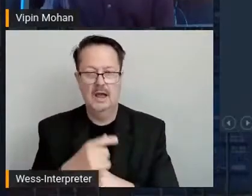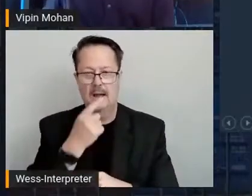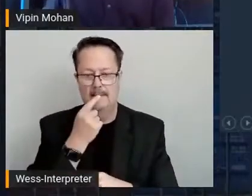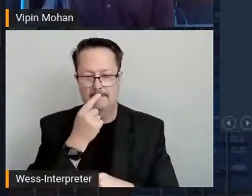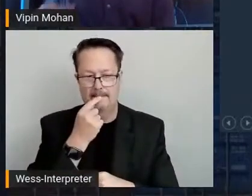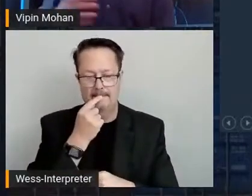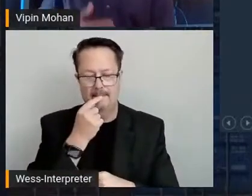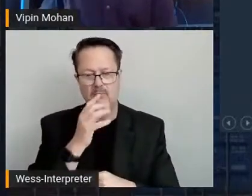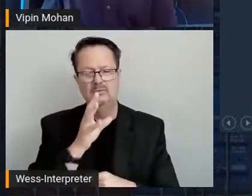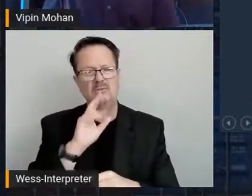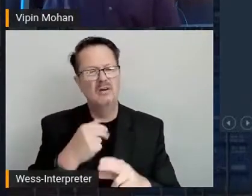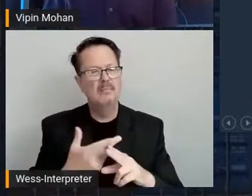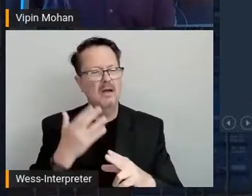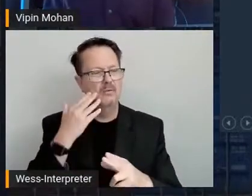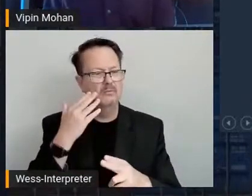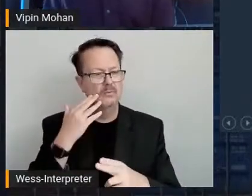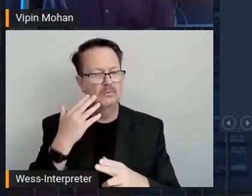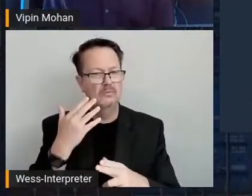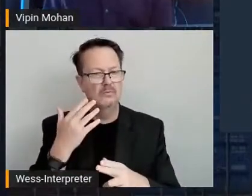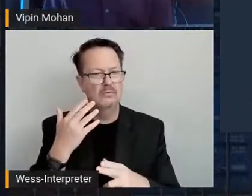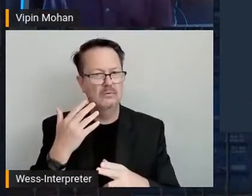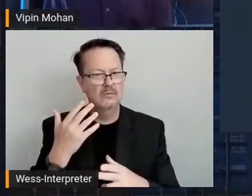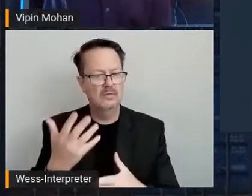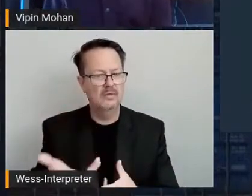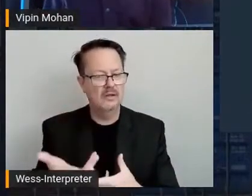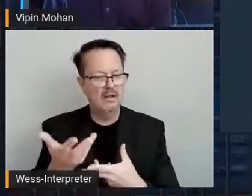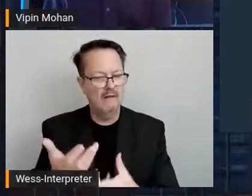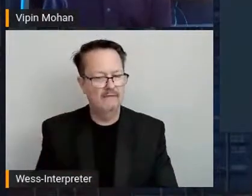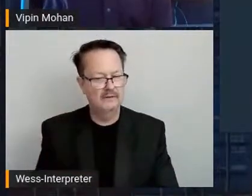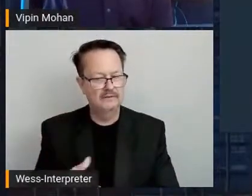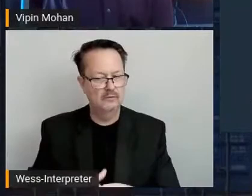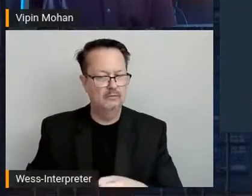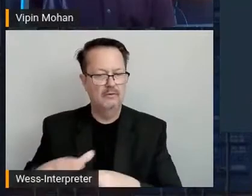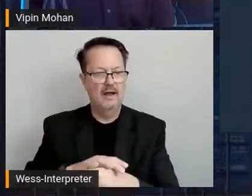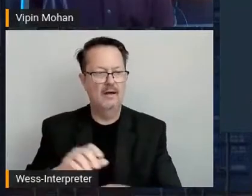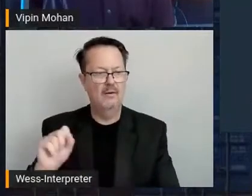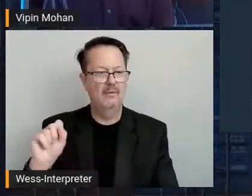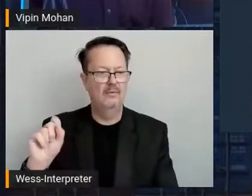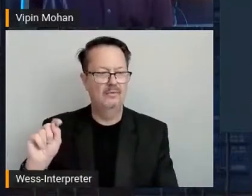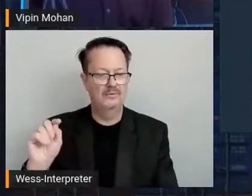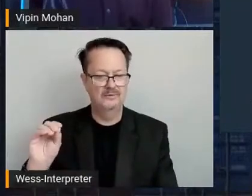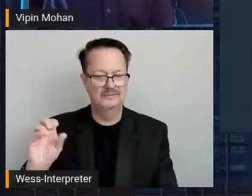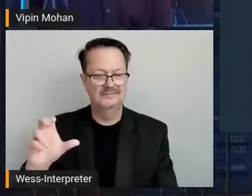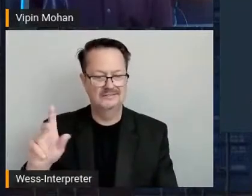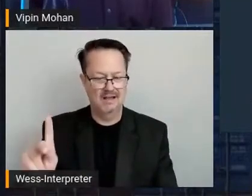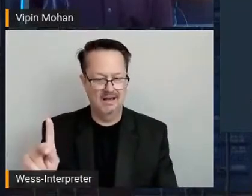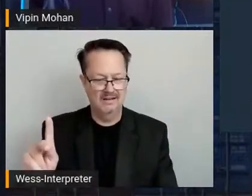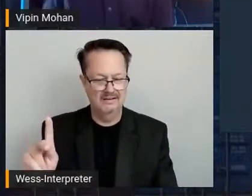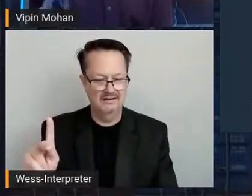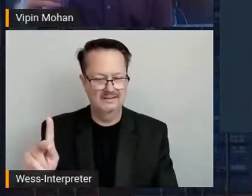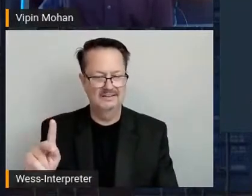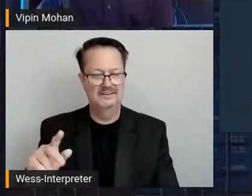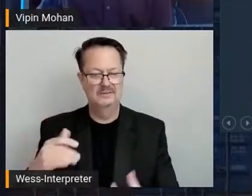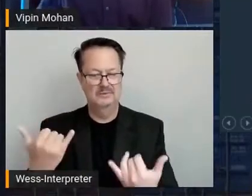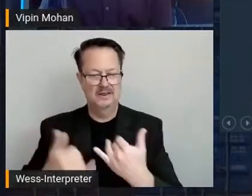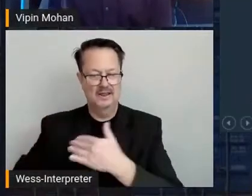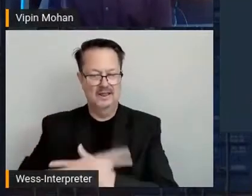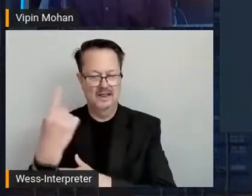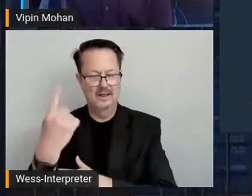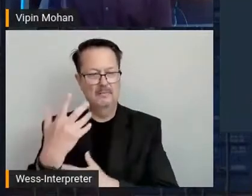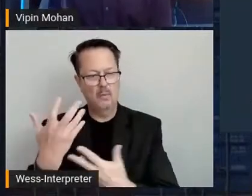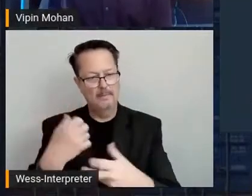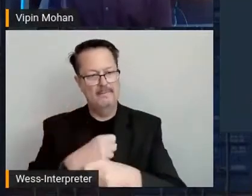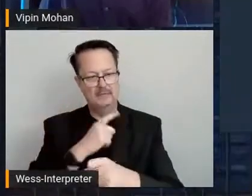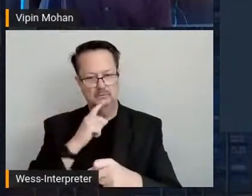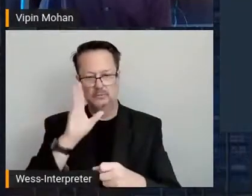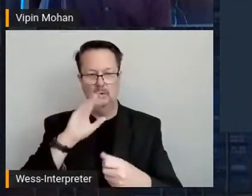We talked about the components throughout this talk today, but just want to quickly summarize. You get some operating systems that we're bundling.